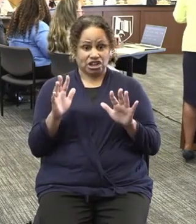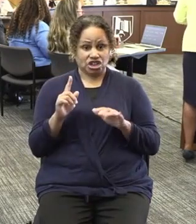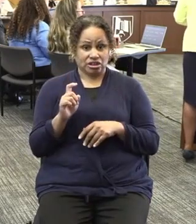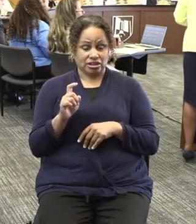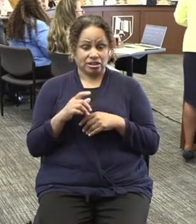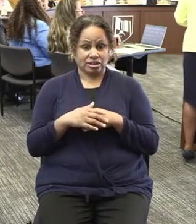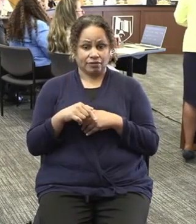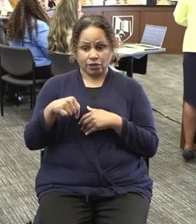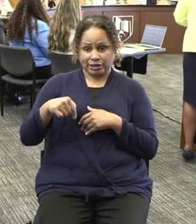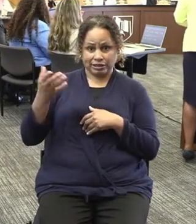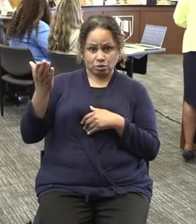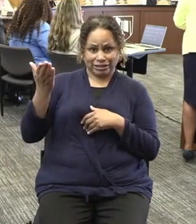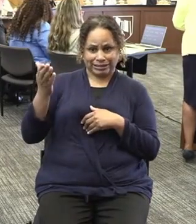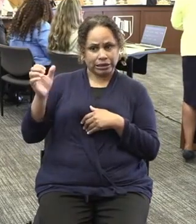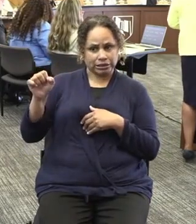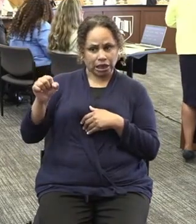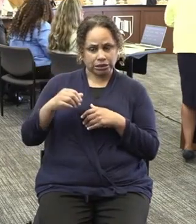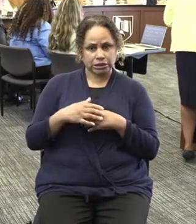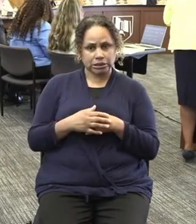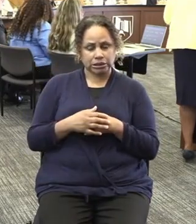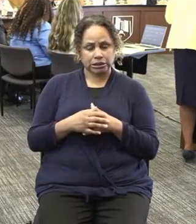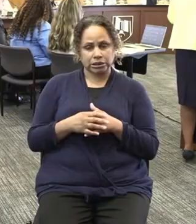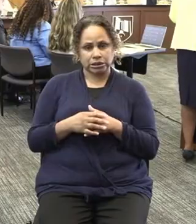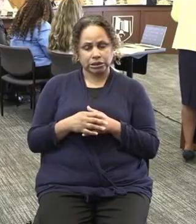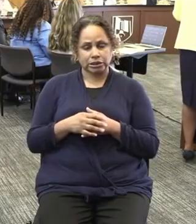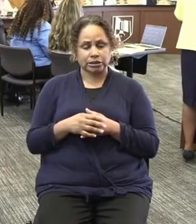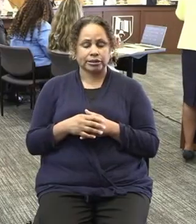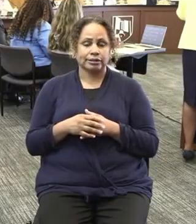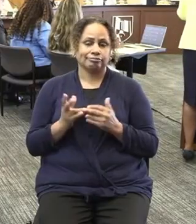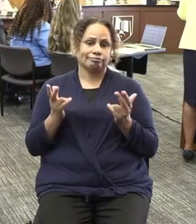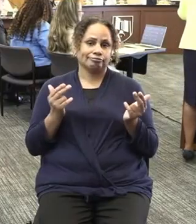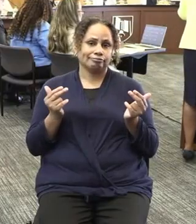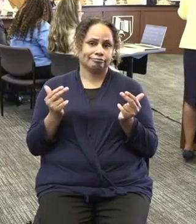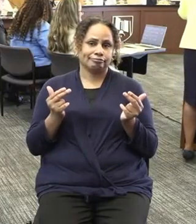this presentation, yes. Sure. Um,